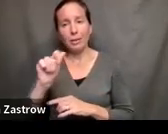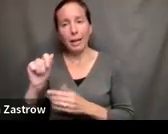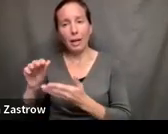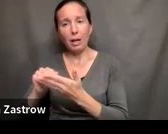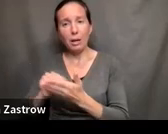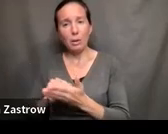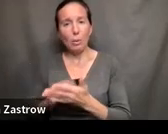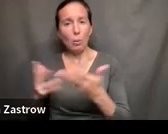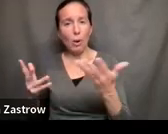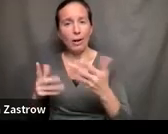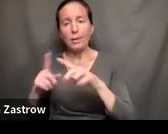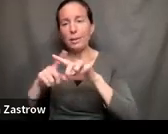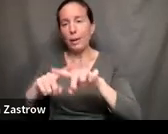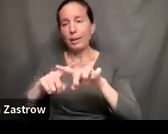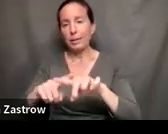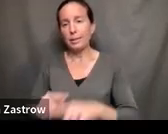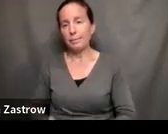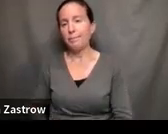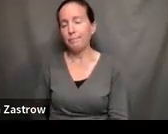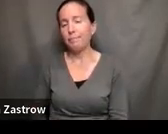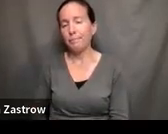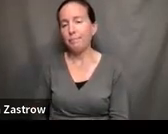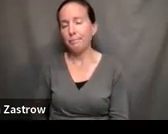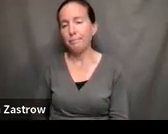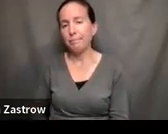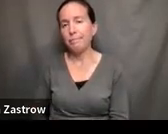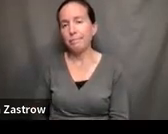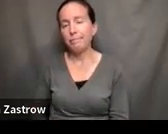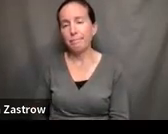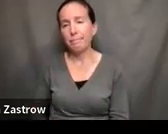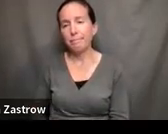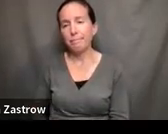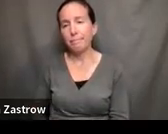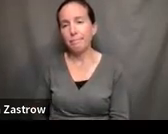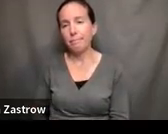on, as far as how that data sheet is going to look.